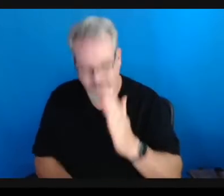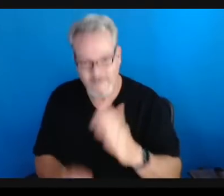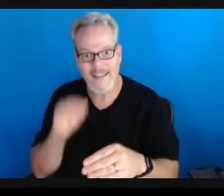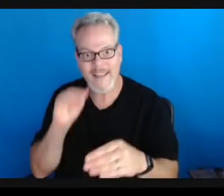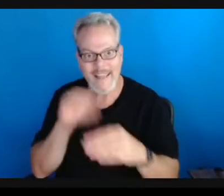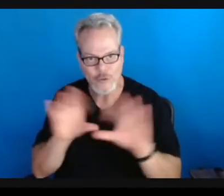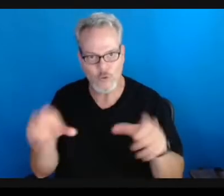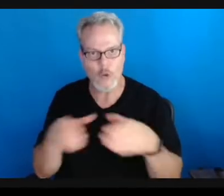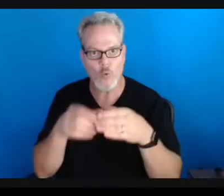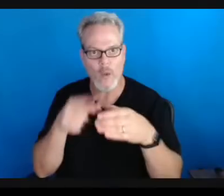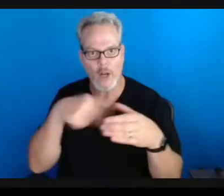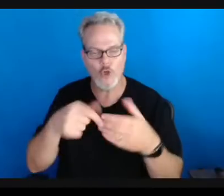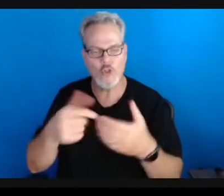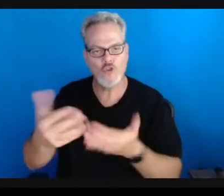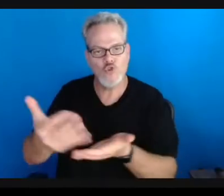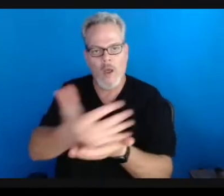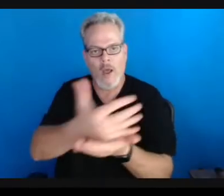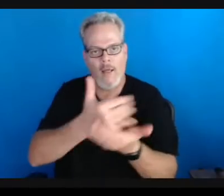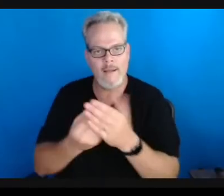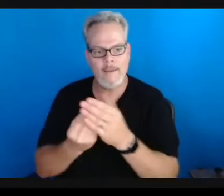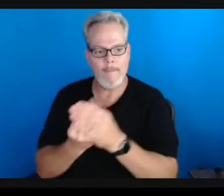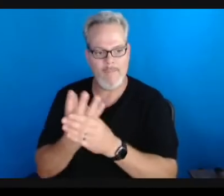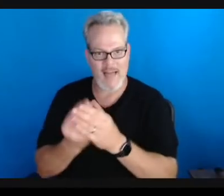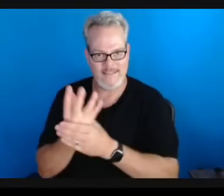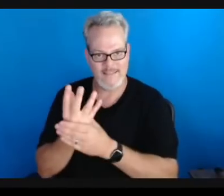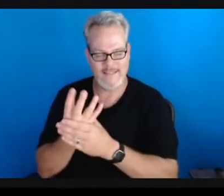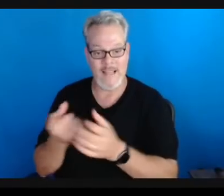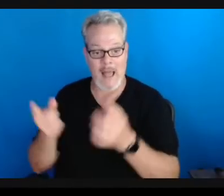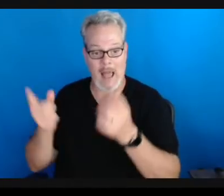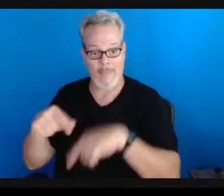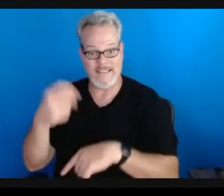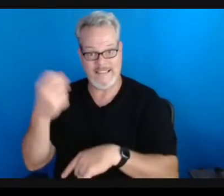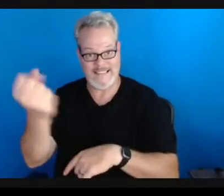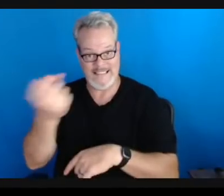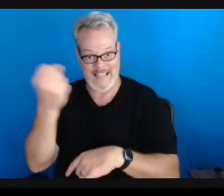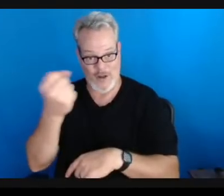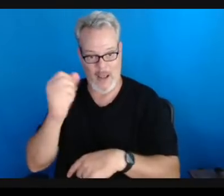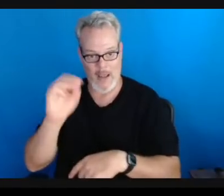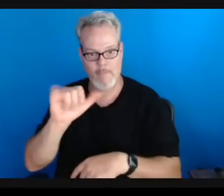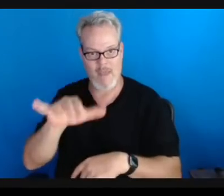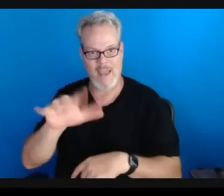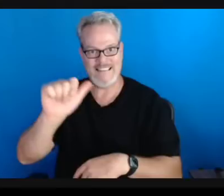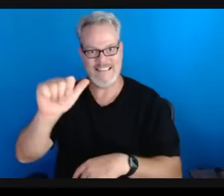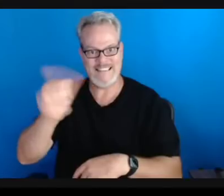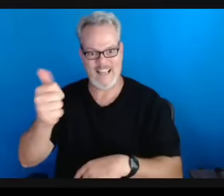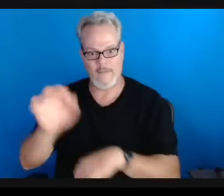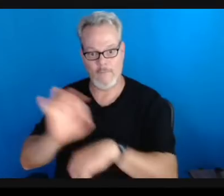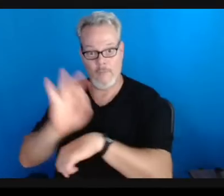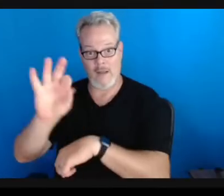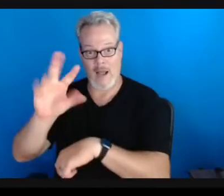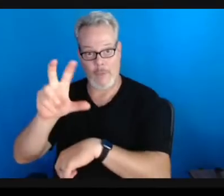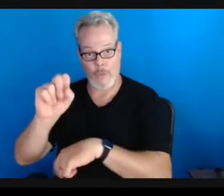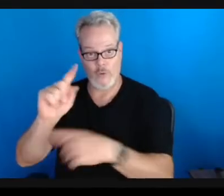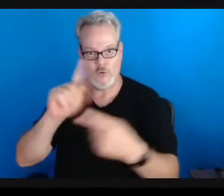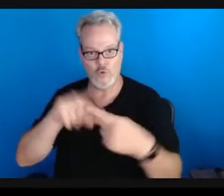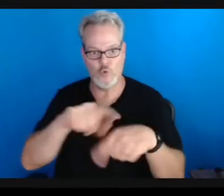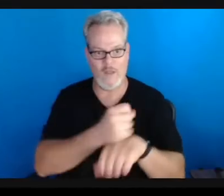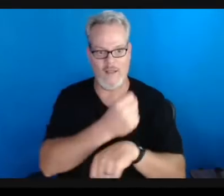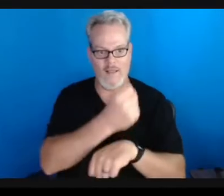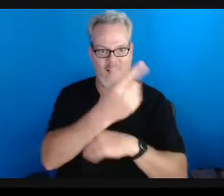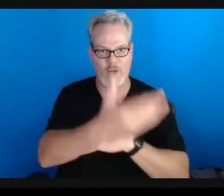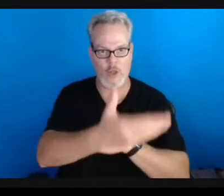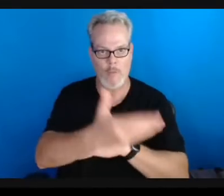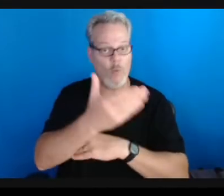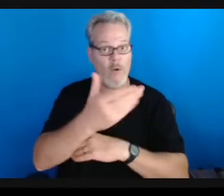Saturday, May 10th from 9:30 a.m. to 11 a.m. down at the Kahuku Visitor Center. That's not in the main park. That's